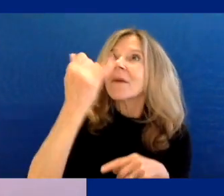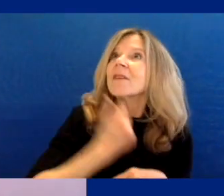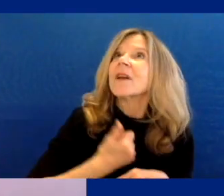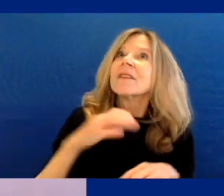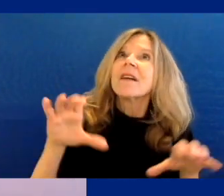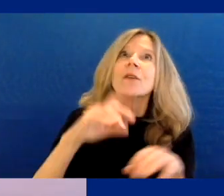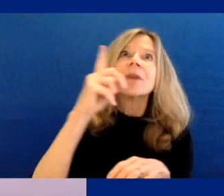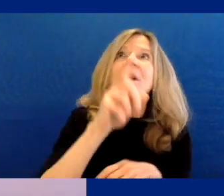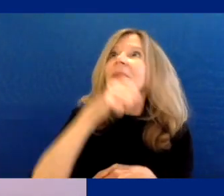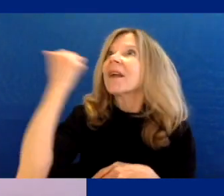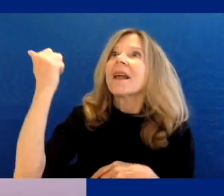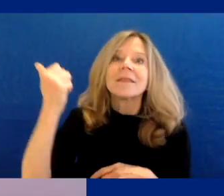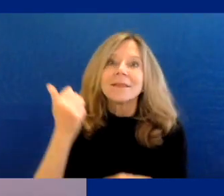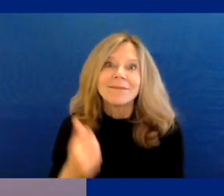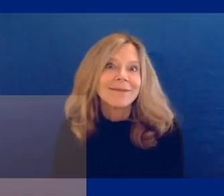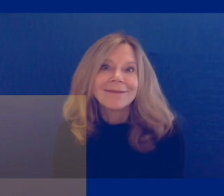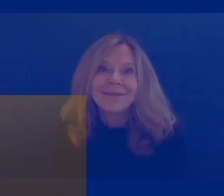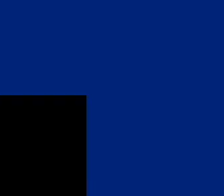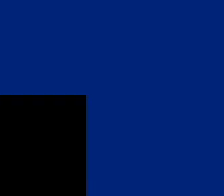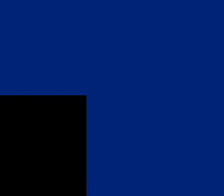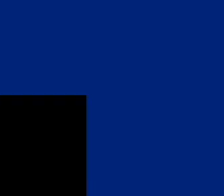myself doing anything else, to be honest with you.